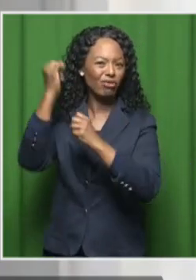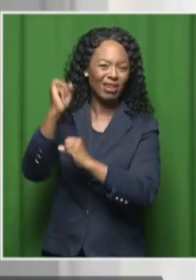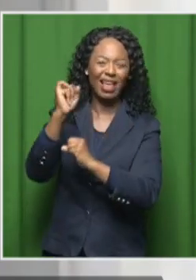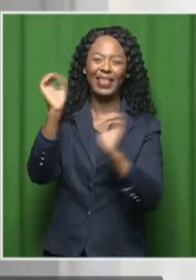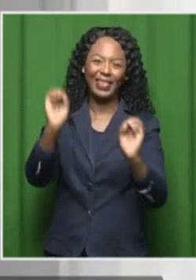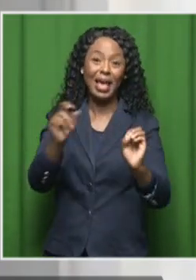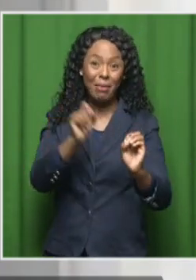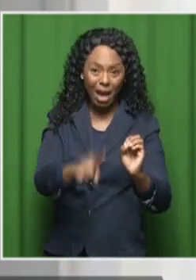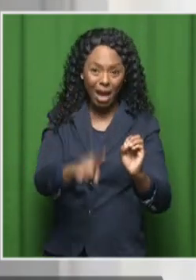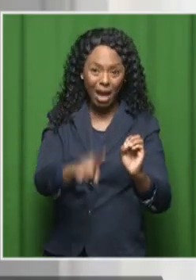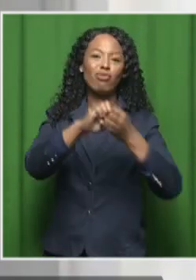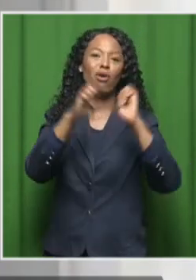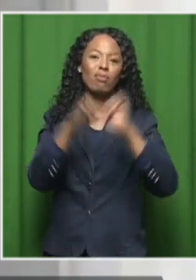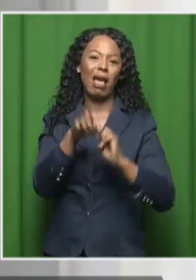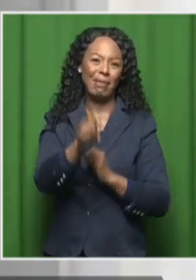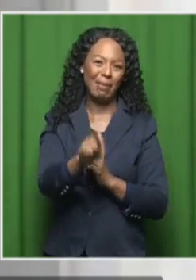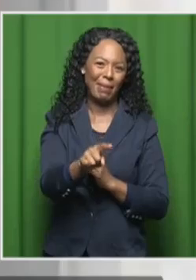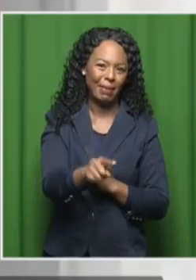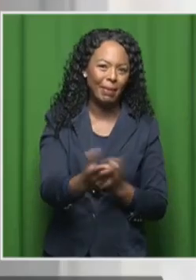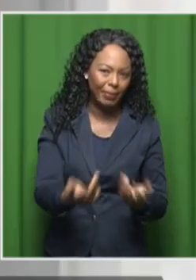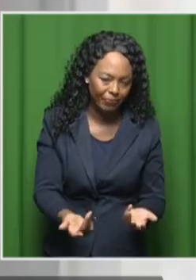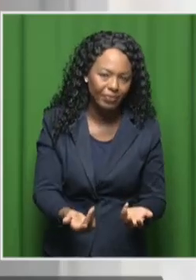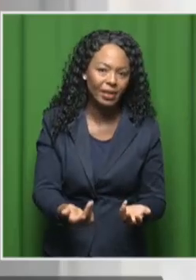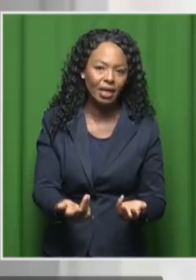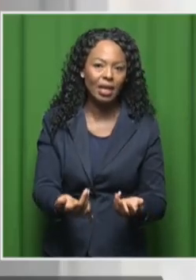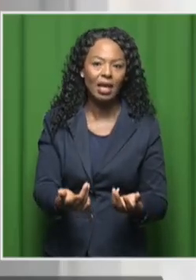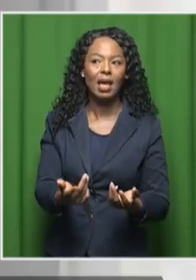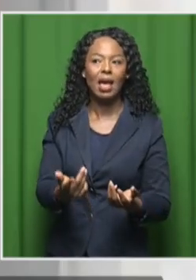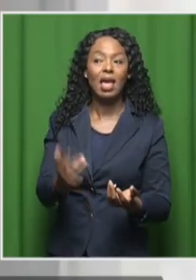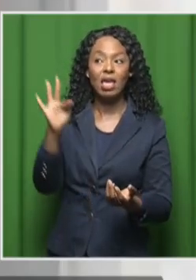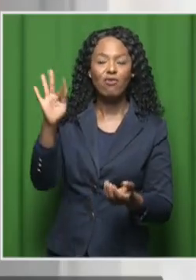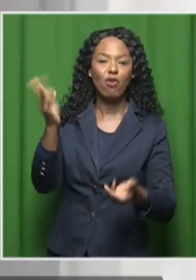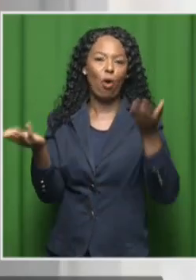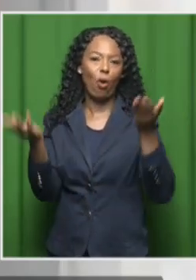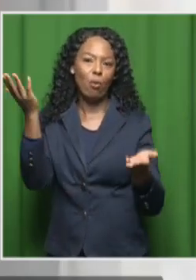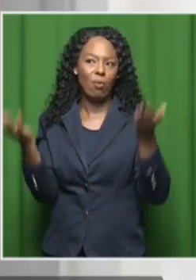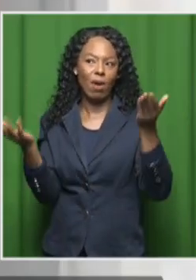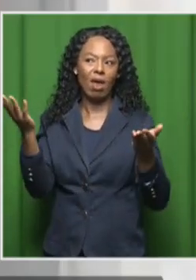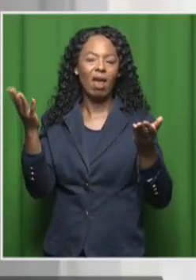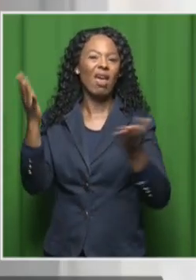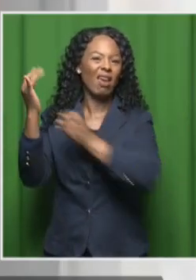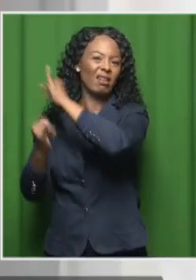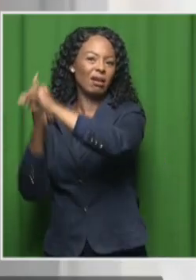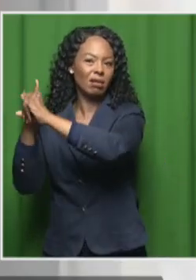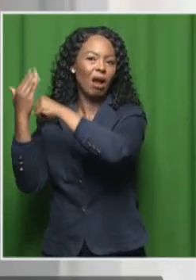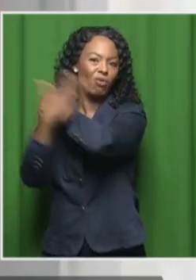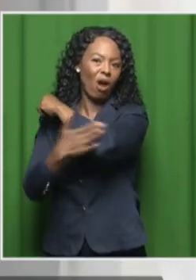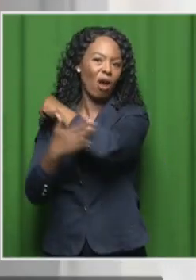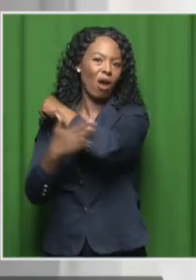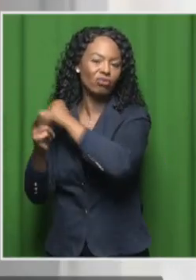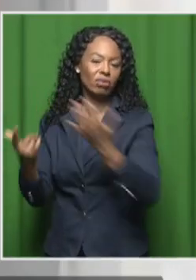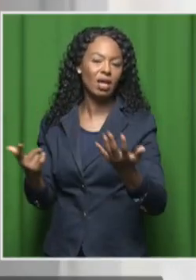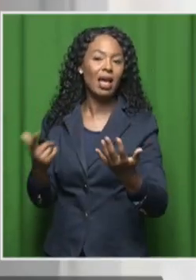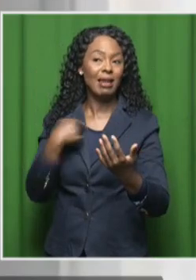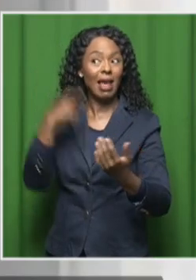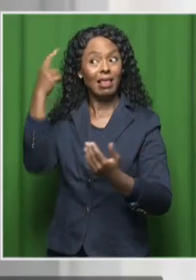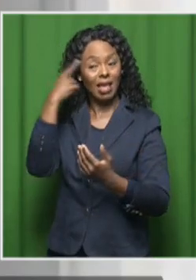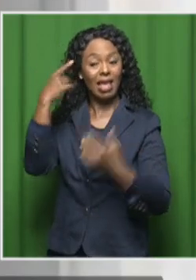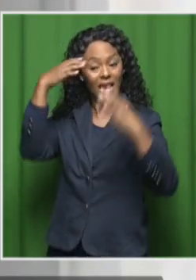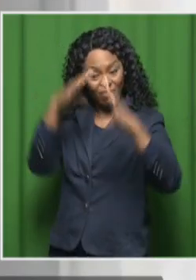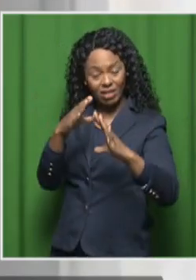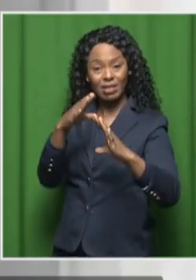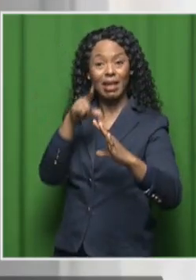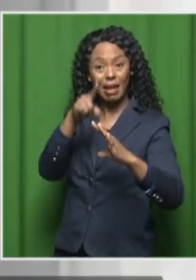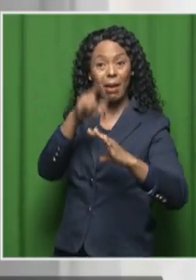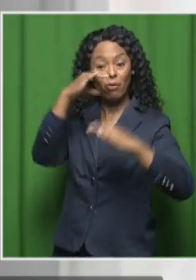an issue, same issue as most African countries when it comes to beneficiation. So I think that's where investment should be going